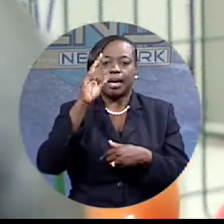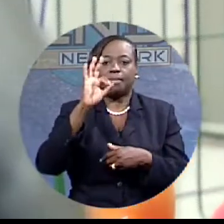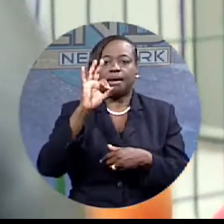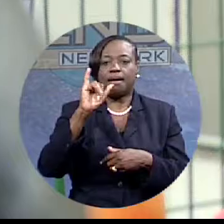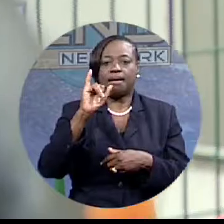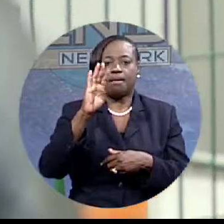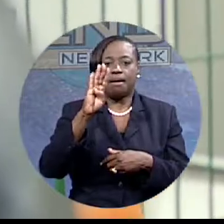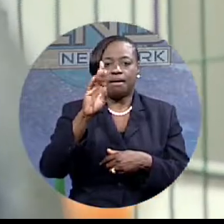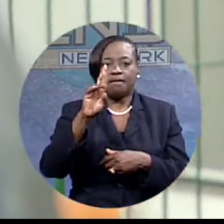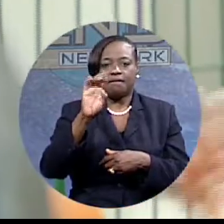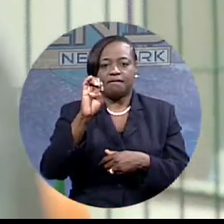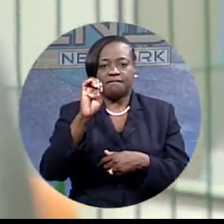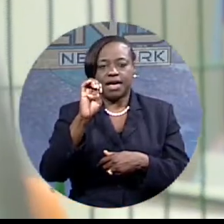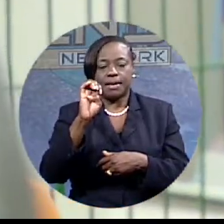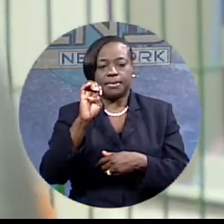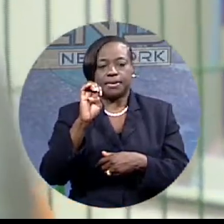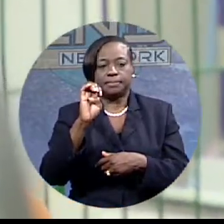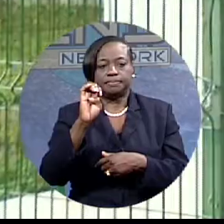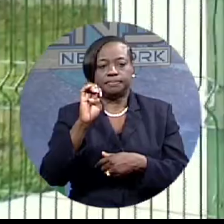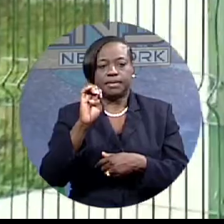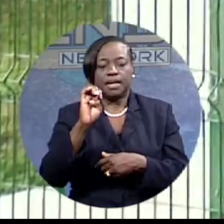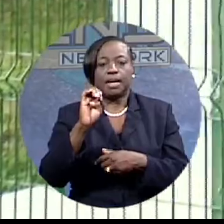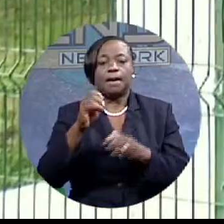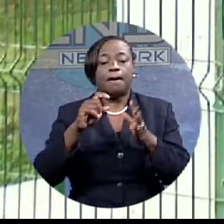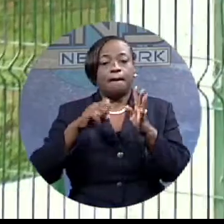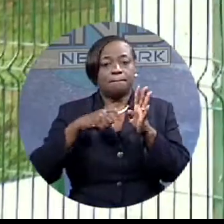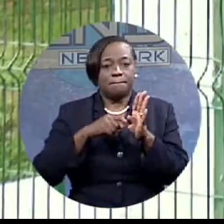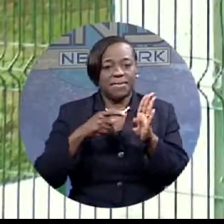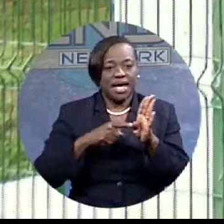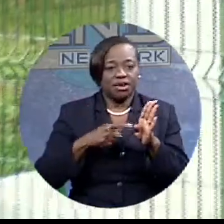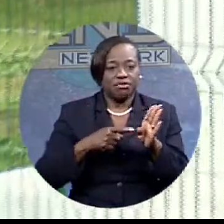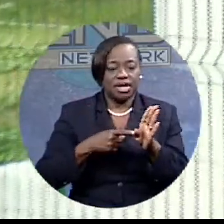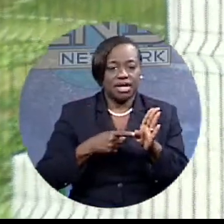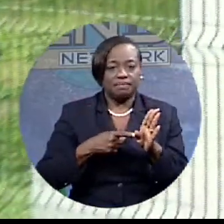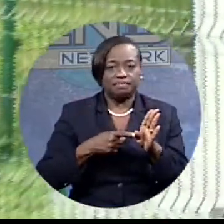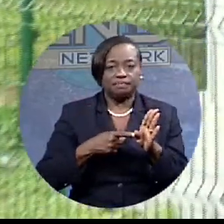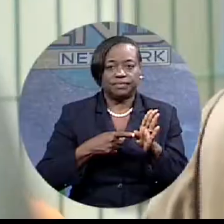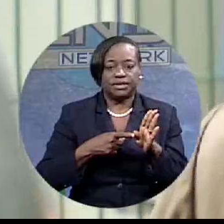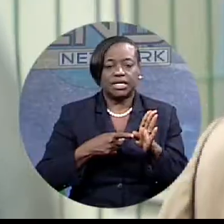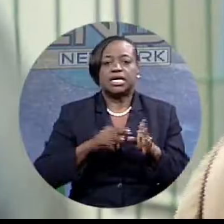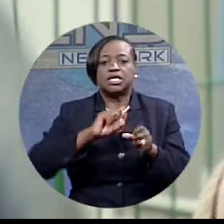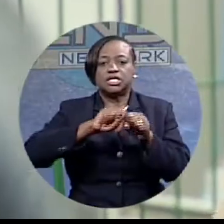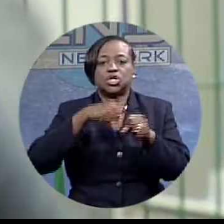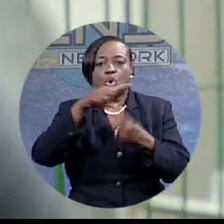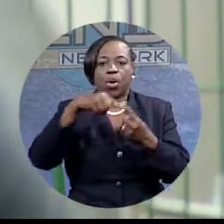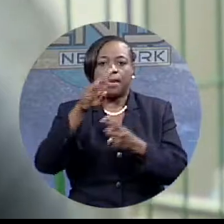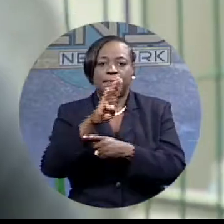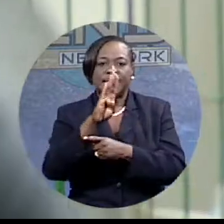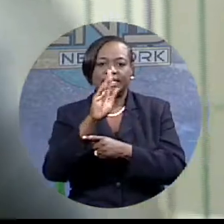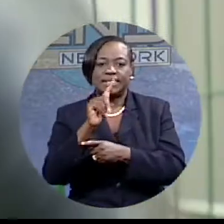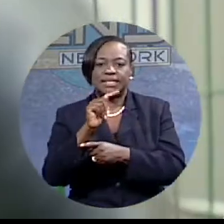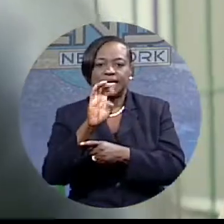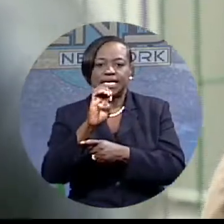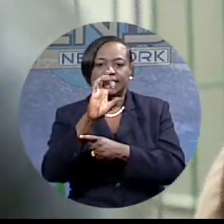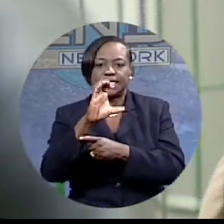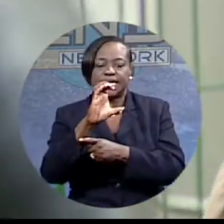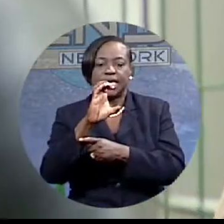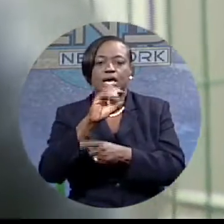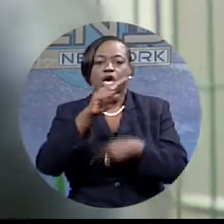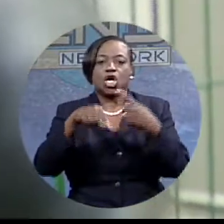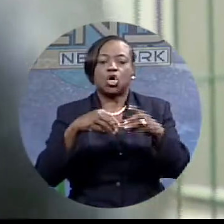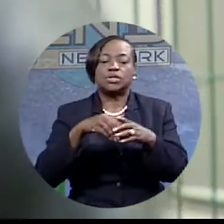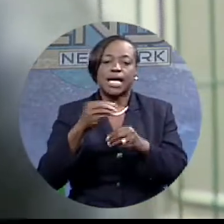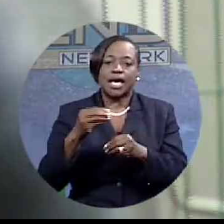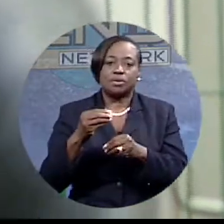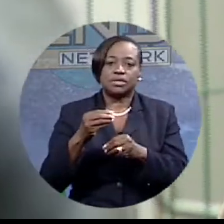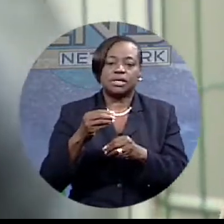fiber goes down. We also have battery redundancy if BC goes out, or when BC goes out. We have fiber redundancy, so